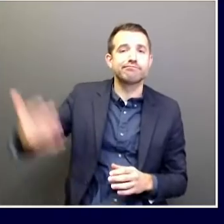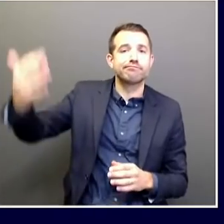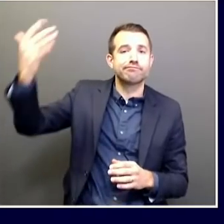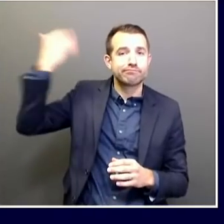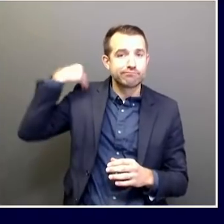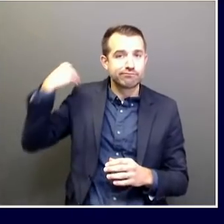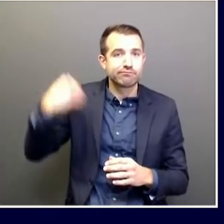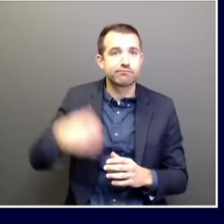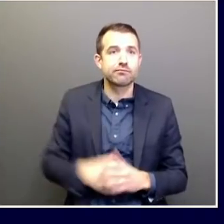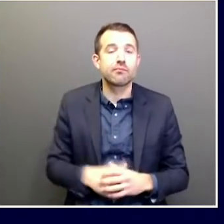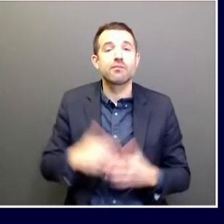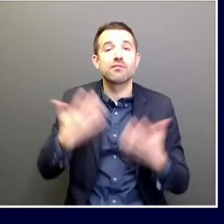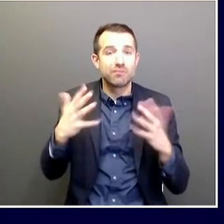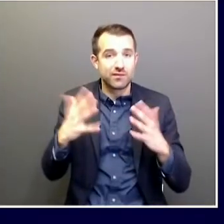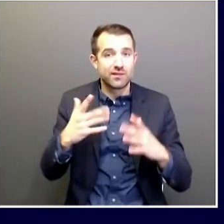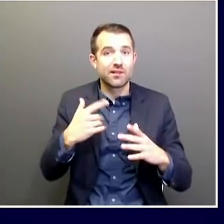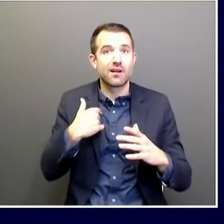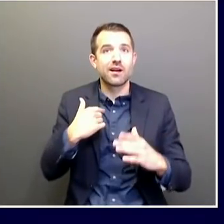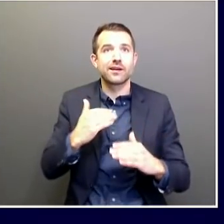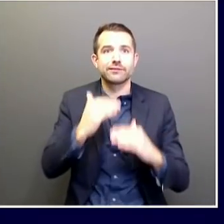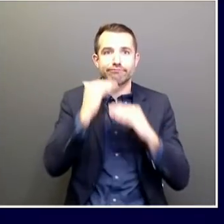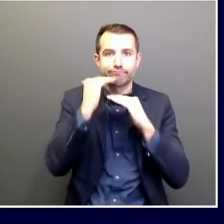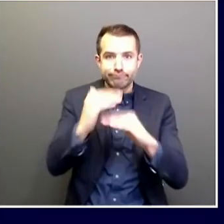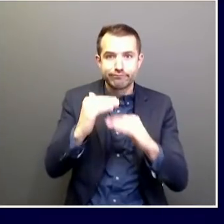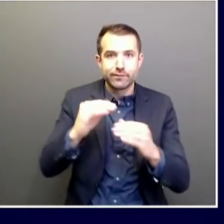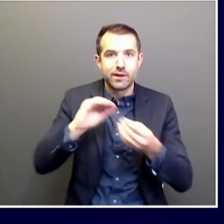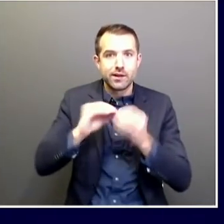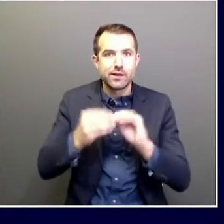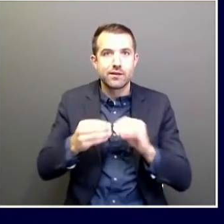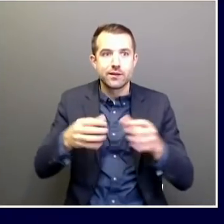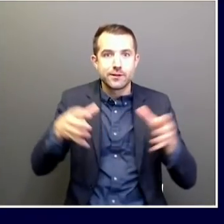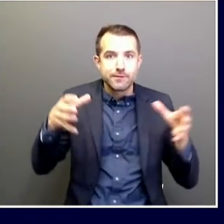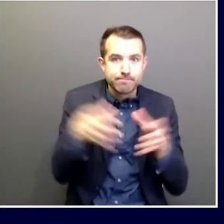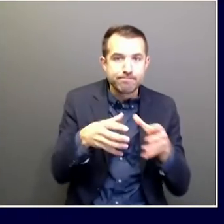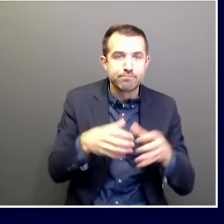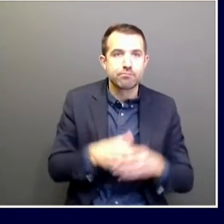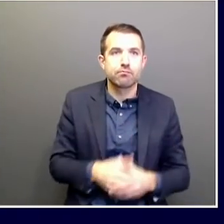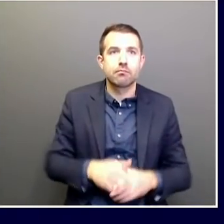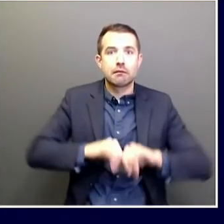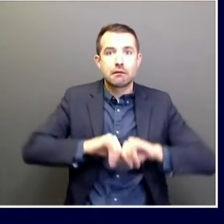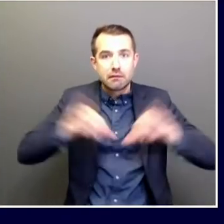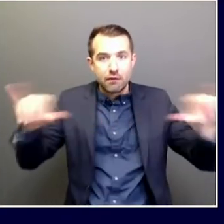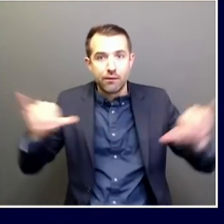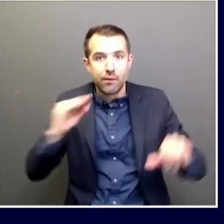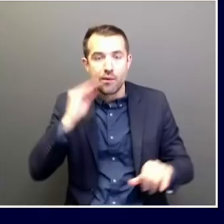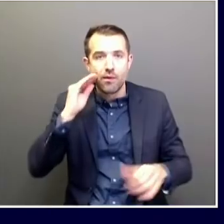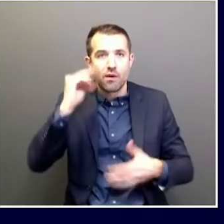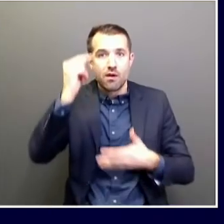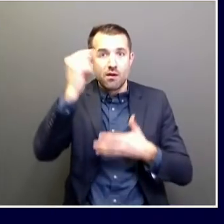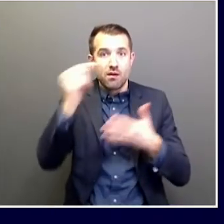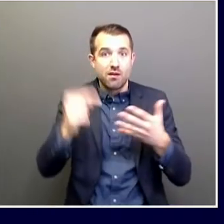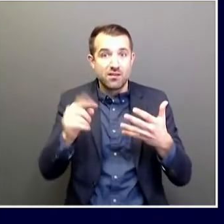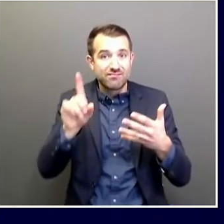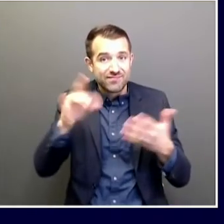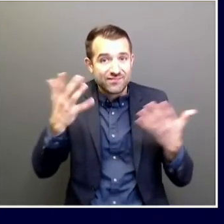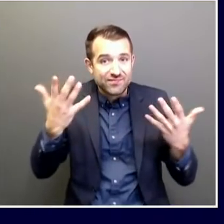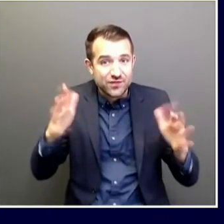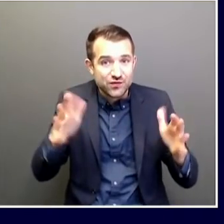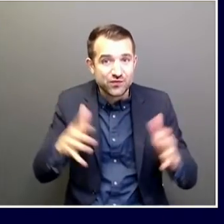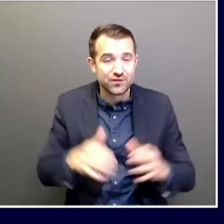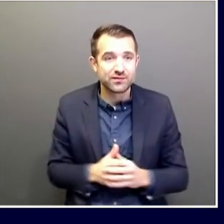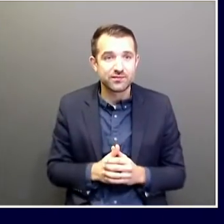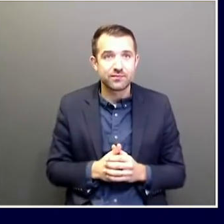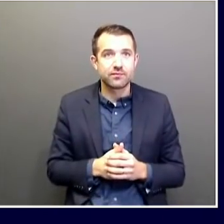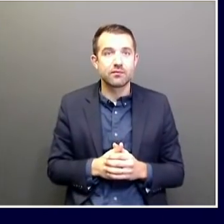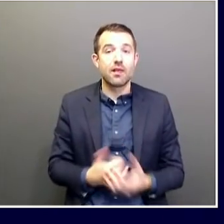large-scale public policy interventions to keep people safe to trying to do everything we can to promote vaccination, because it's shifted